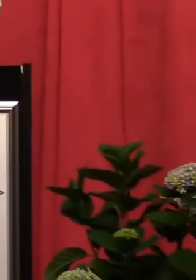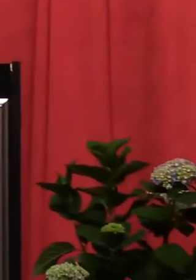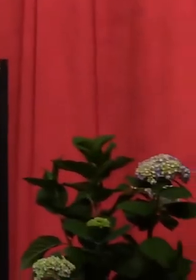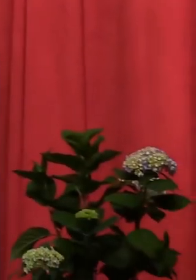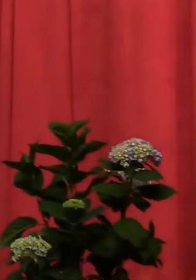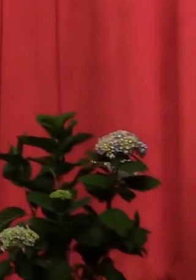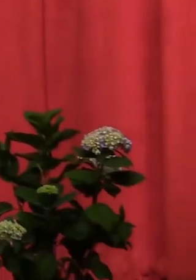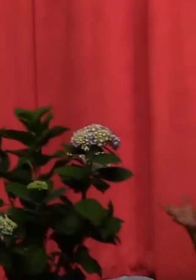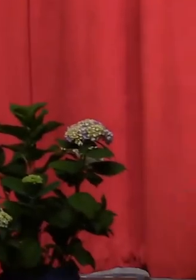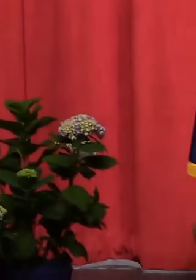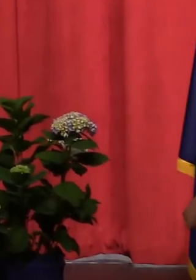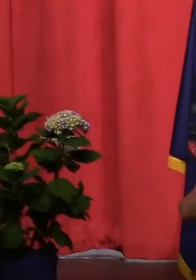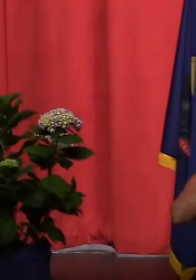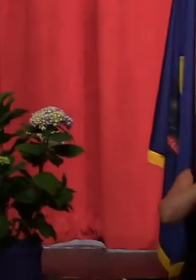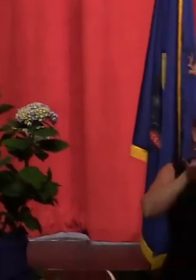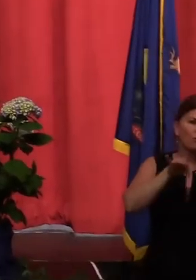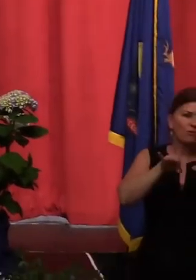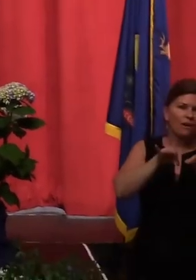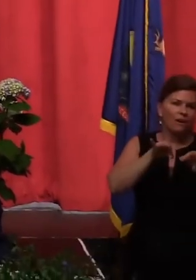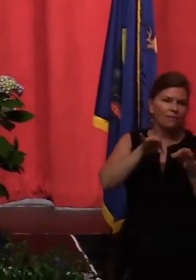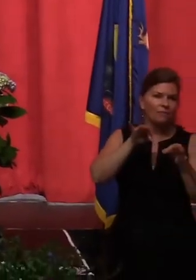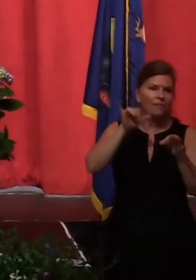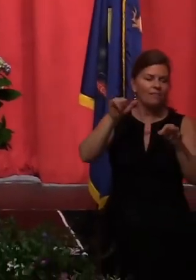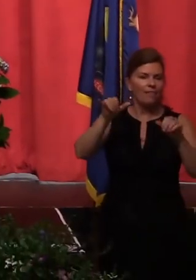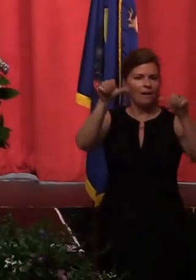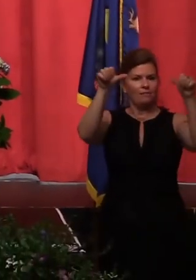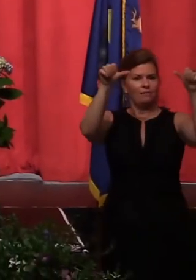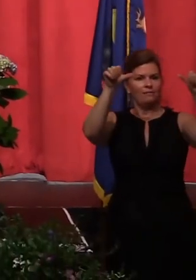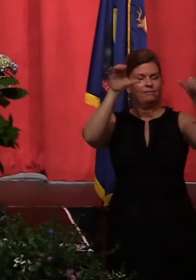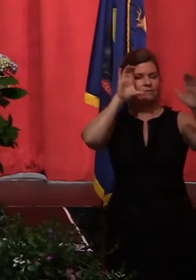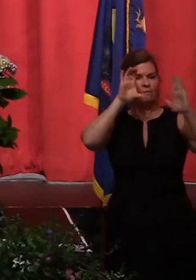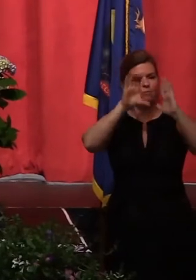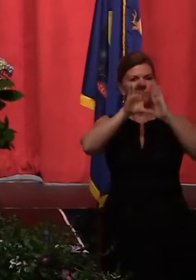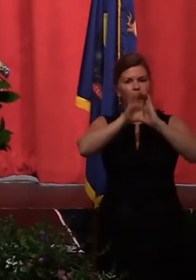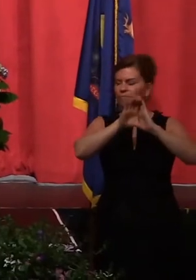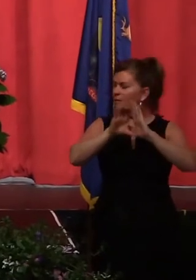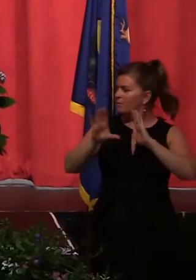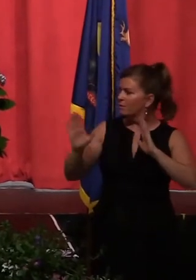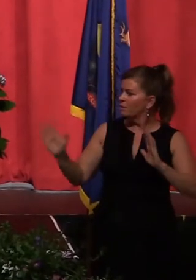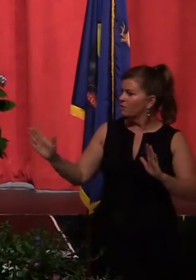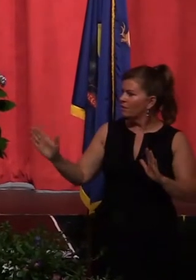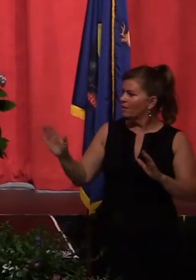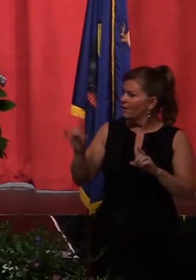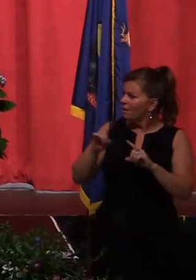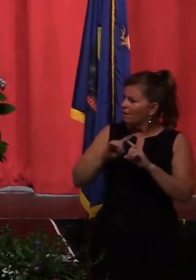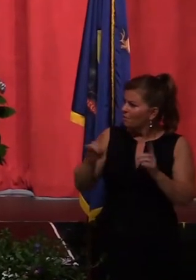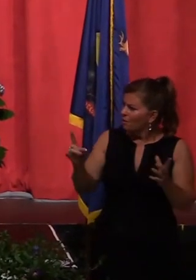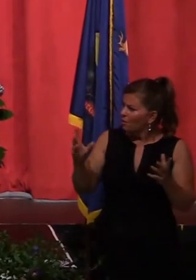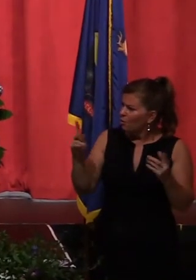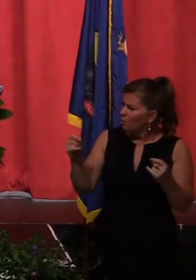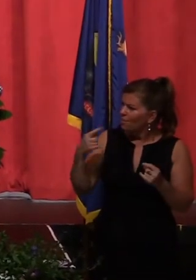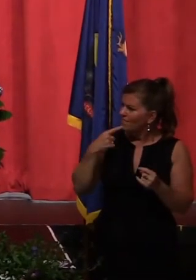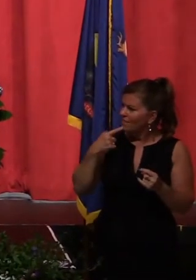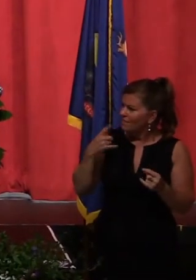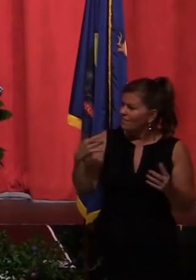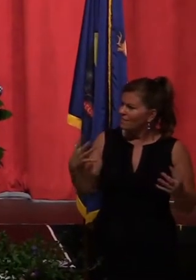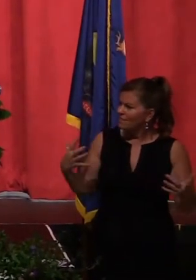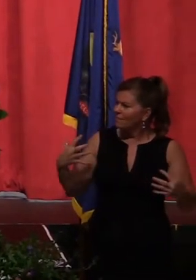not going to describe it, but to me what it says is embrace